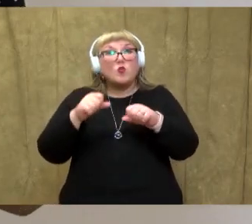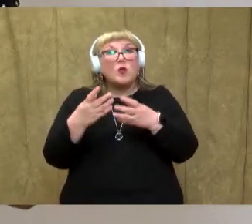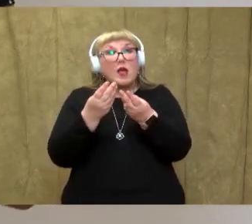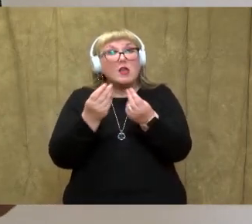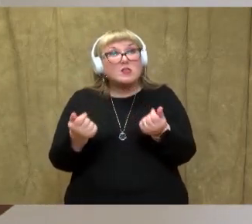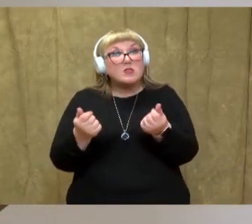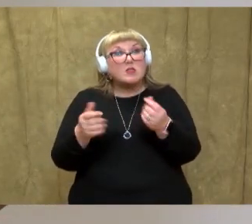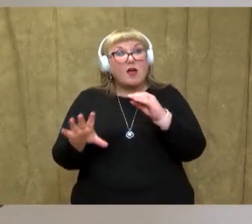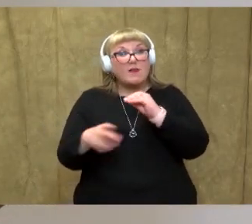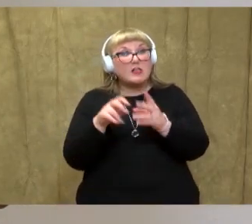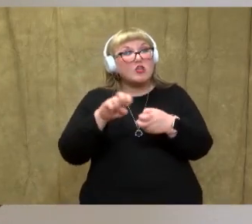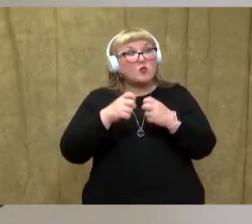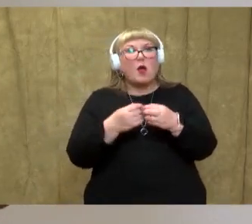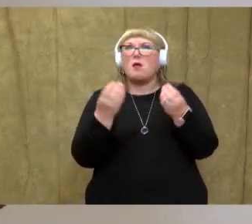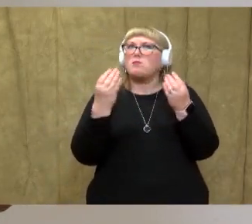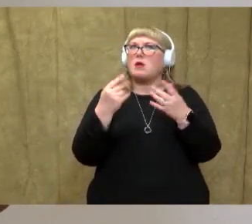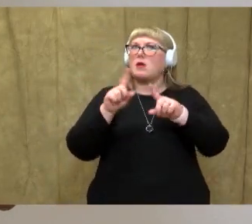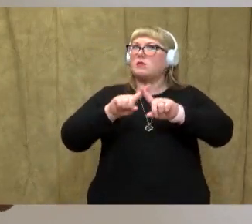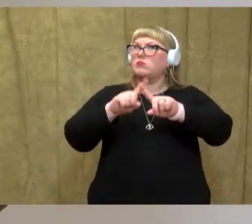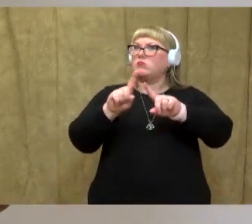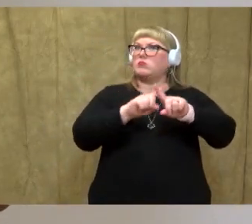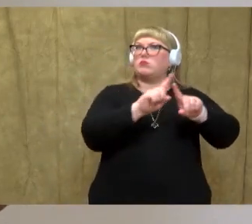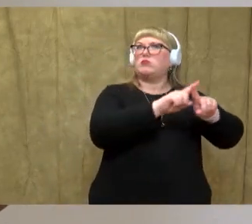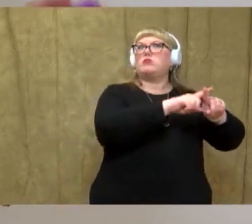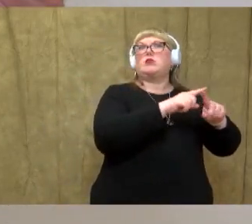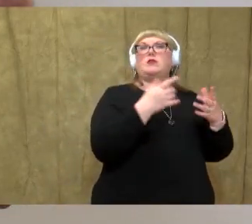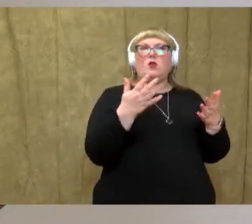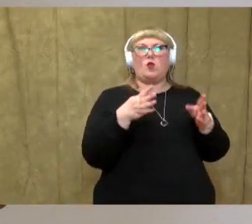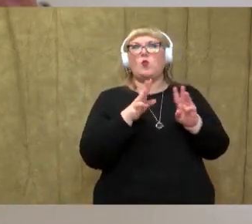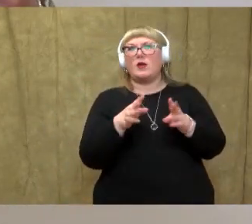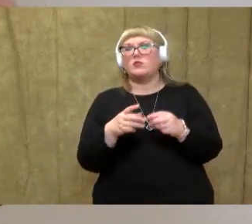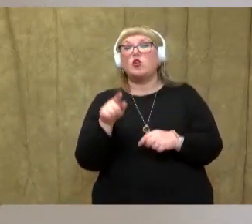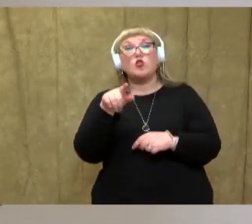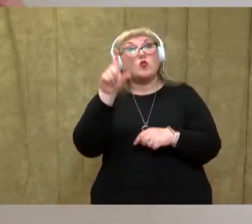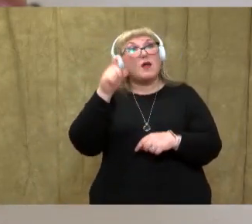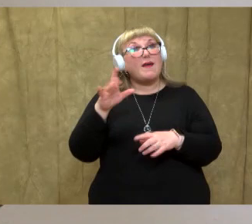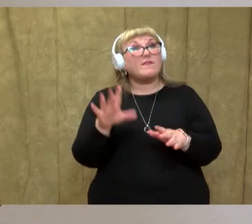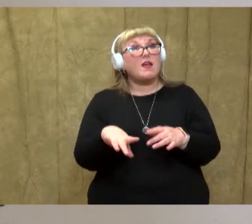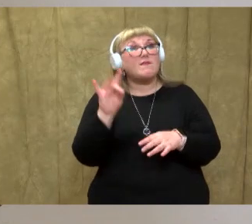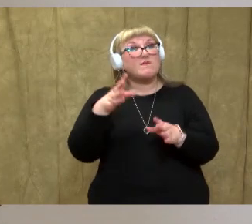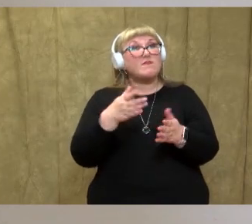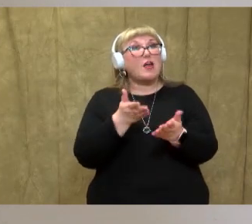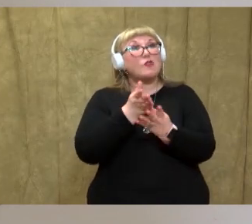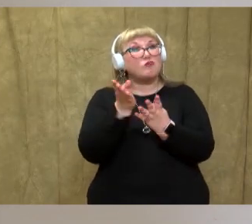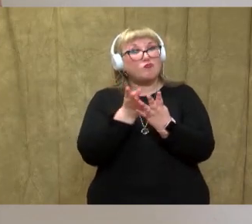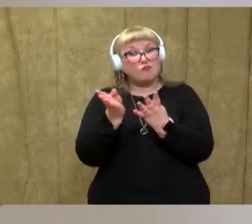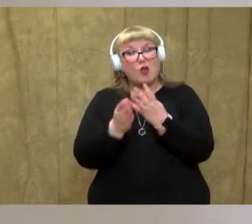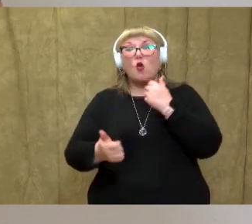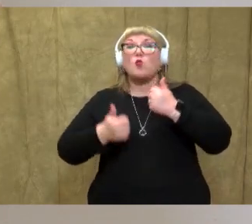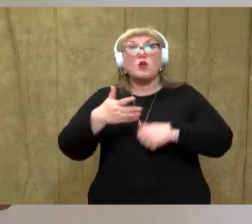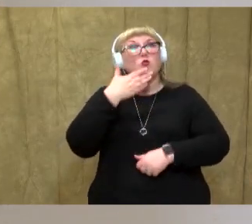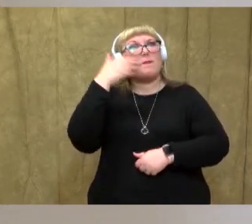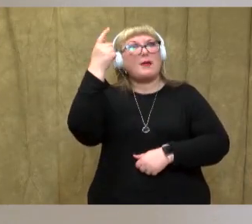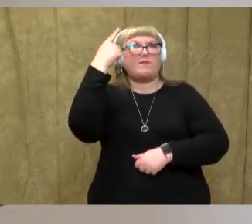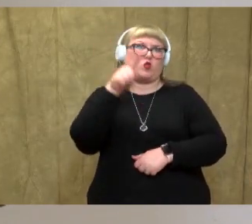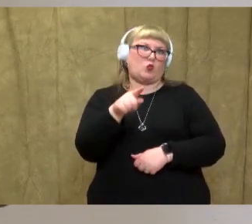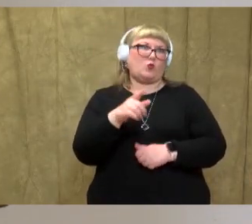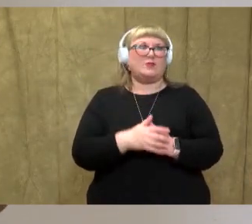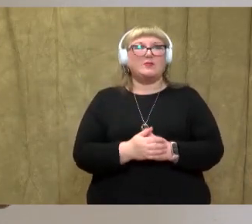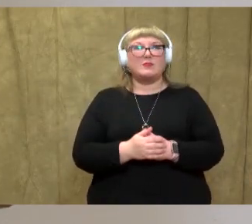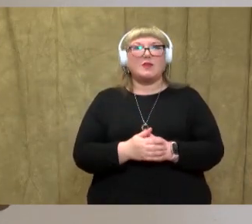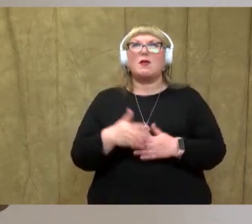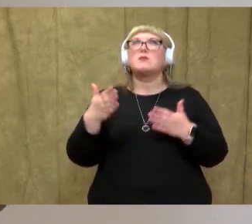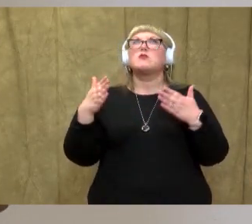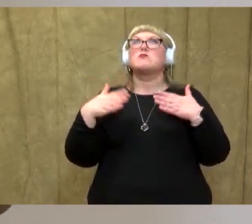in many different ways. You just have to find the strategy that works best for you. I'm so glad that